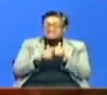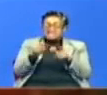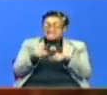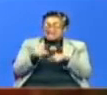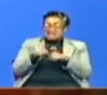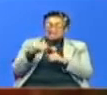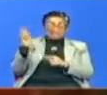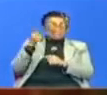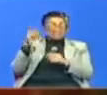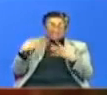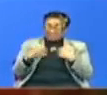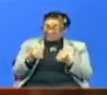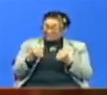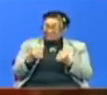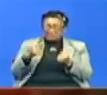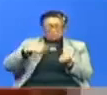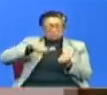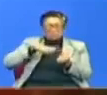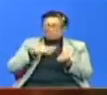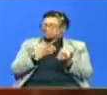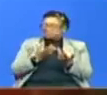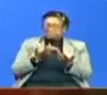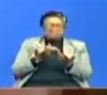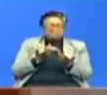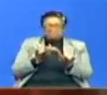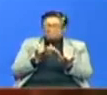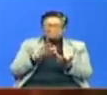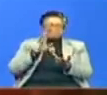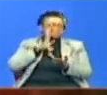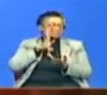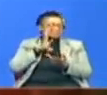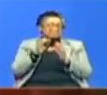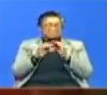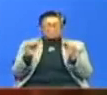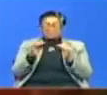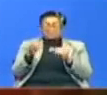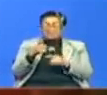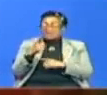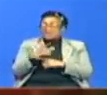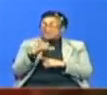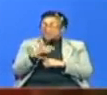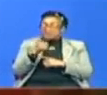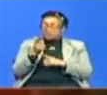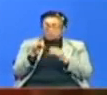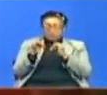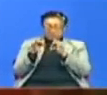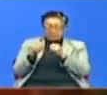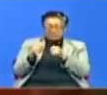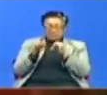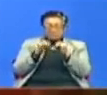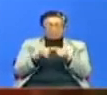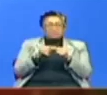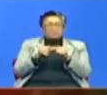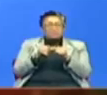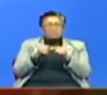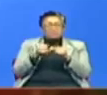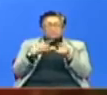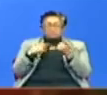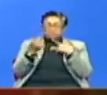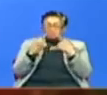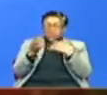science. This video was based on an individual who apparently was addressing people